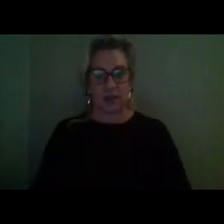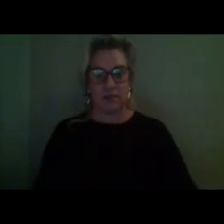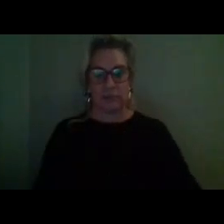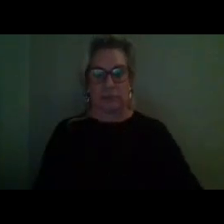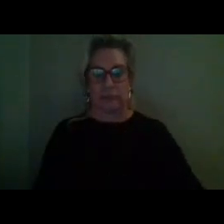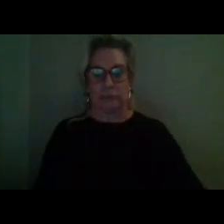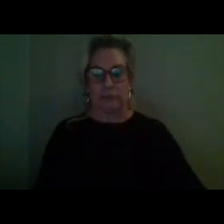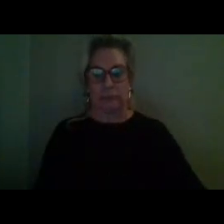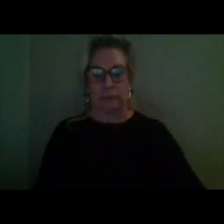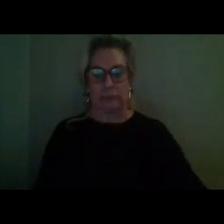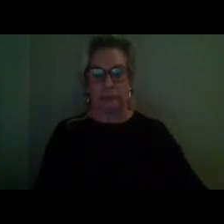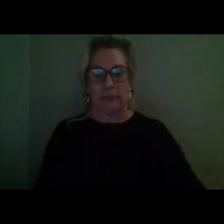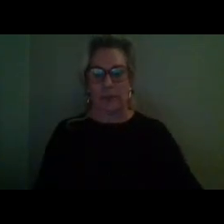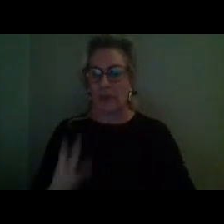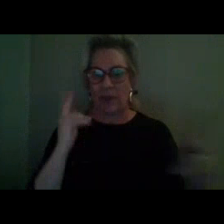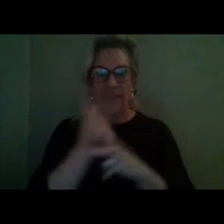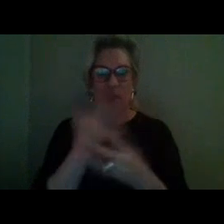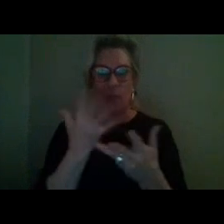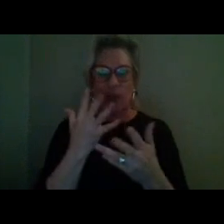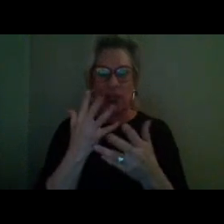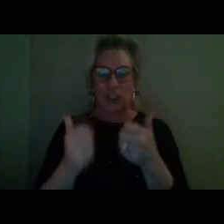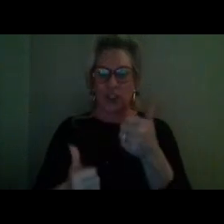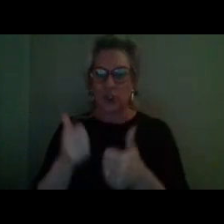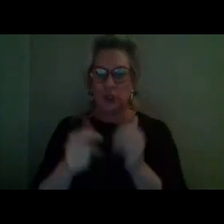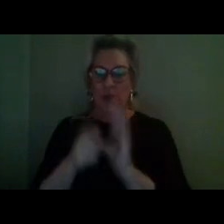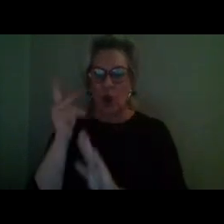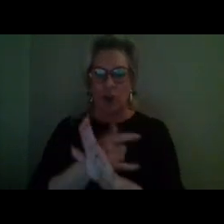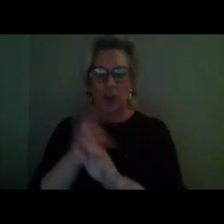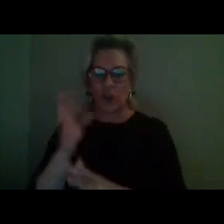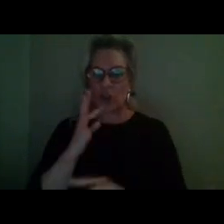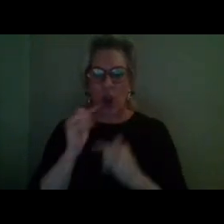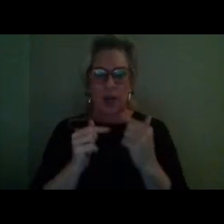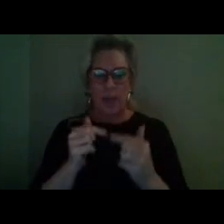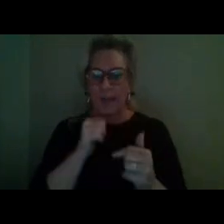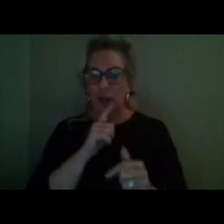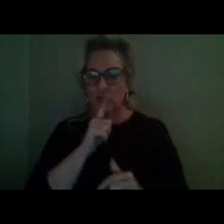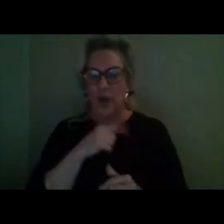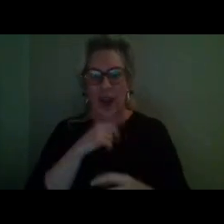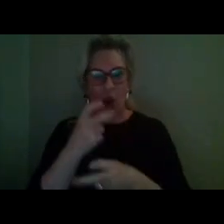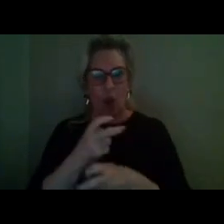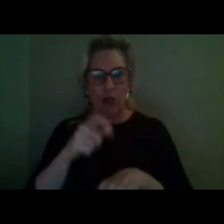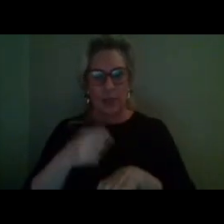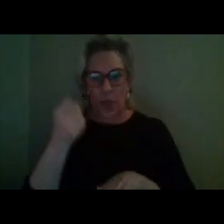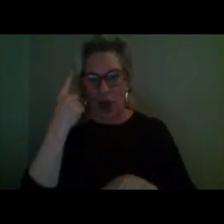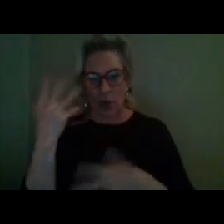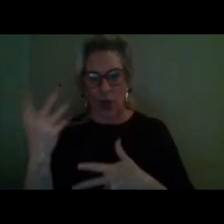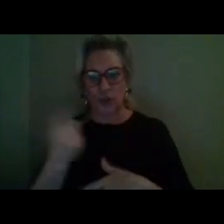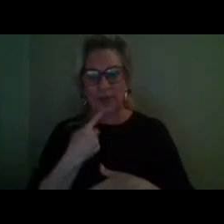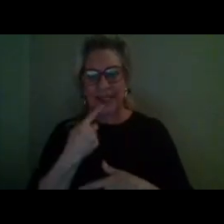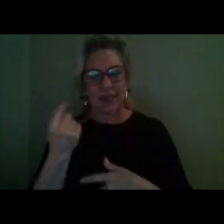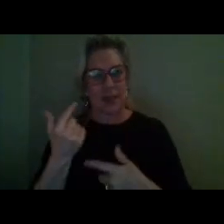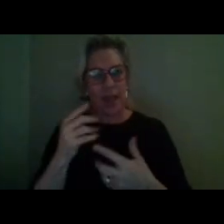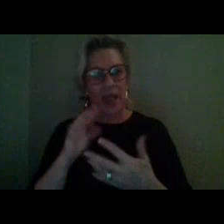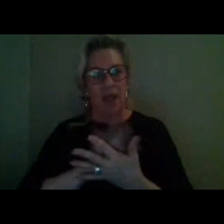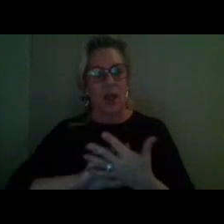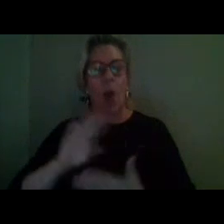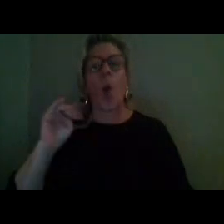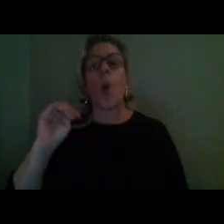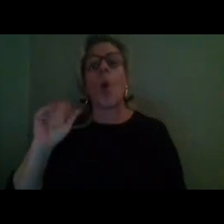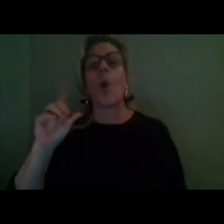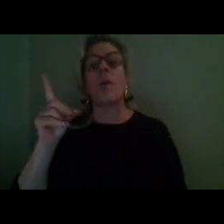I'm trying to figure out which project that they're talking about. Okay. I had a hard time hearing. It's in Madera. Oh, Madera